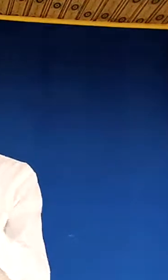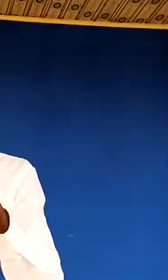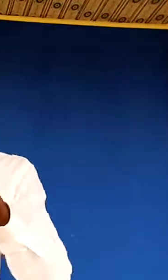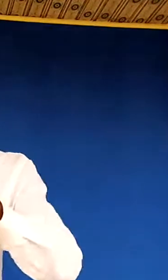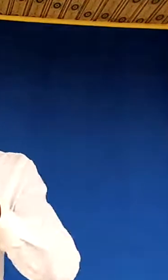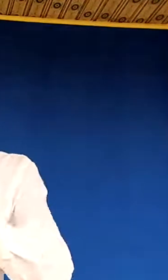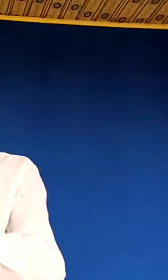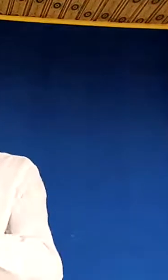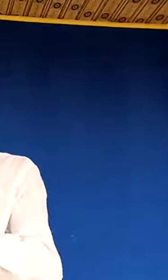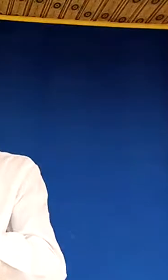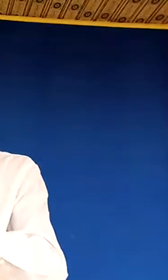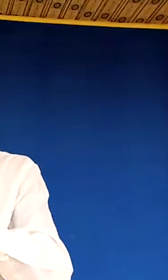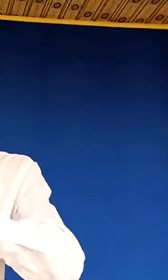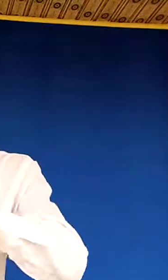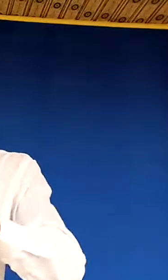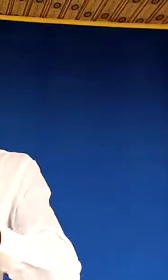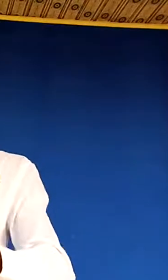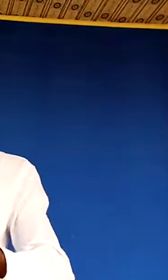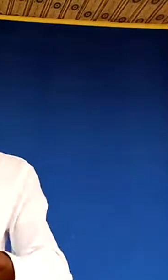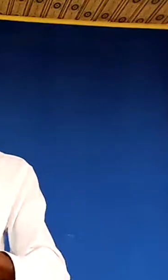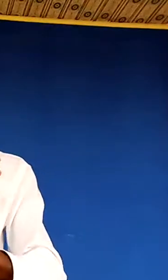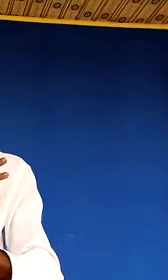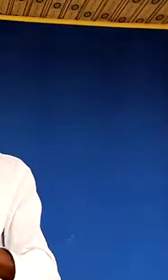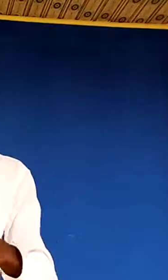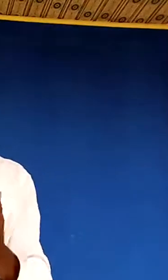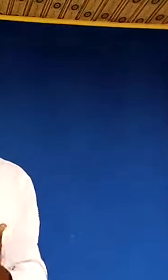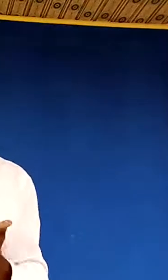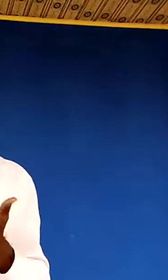on child and the life after, and